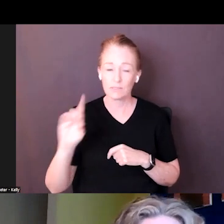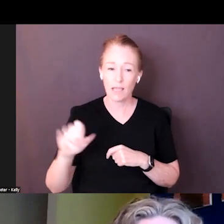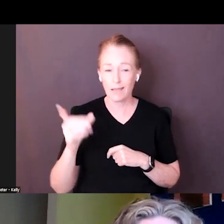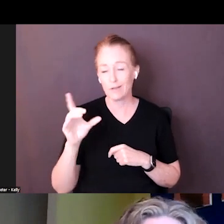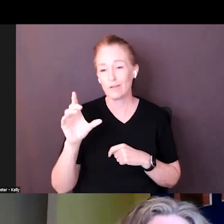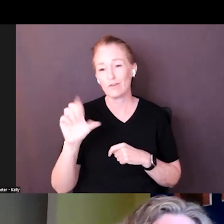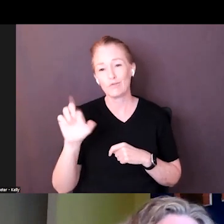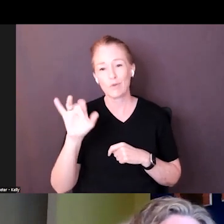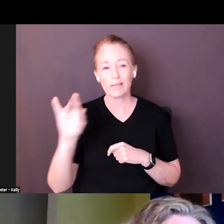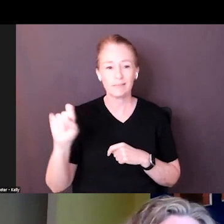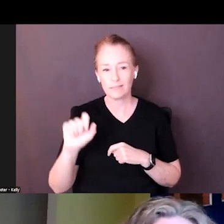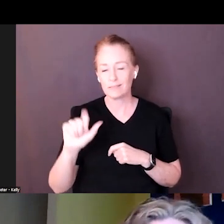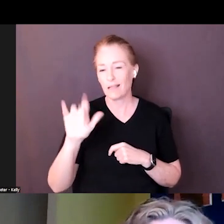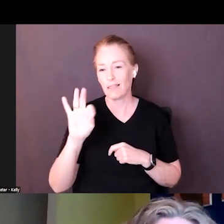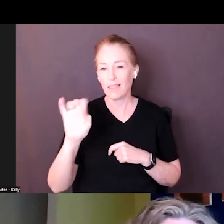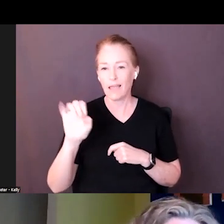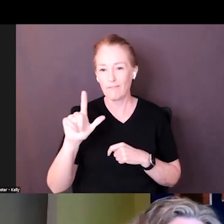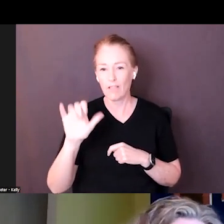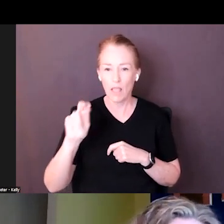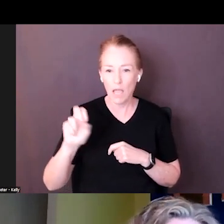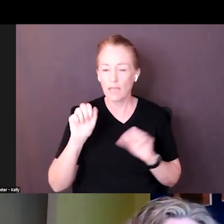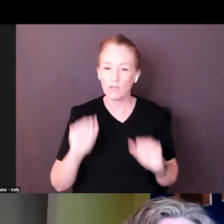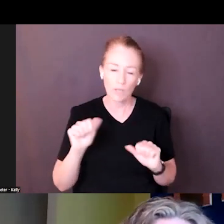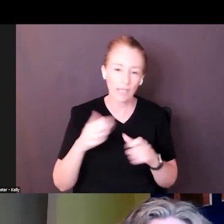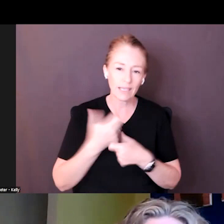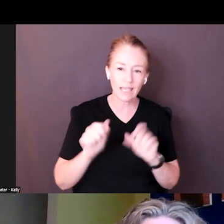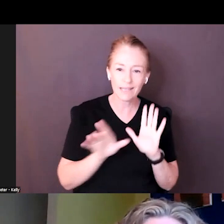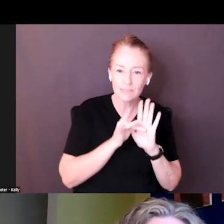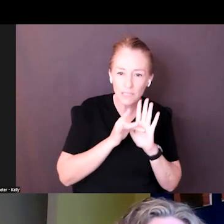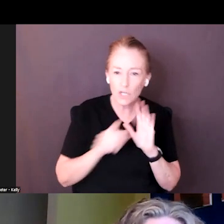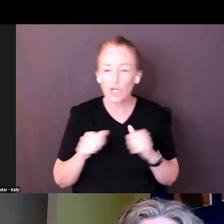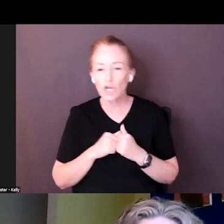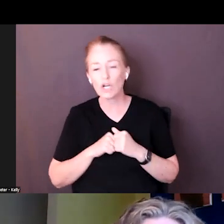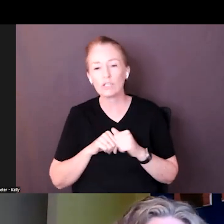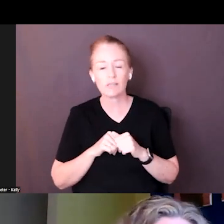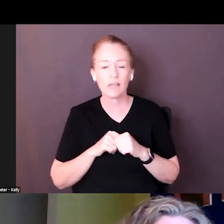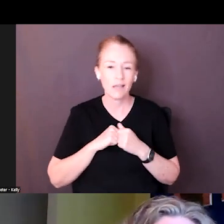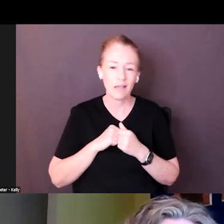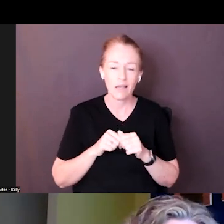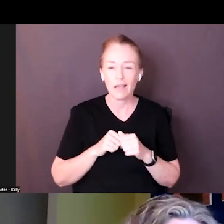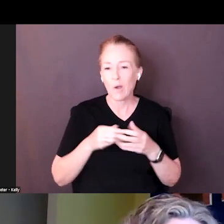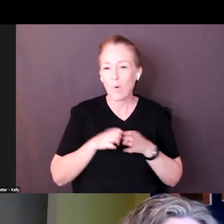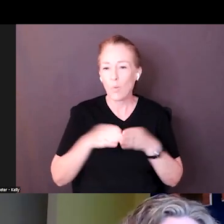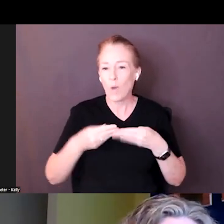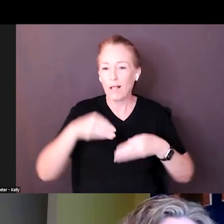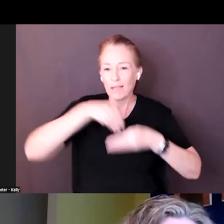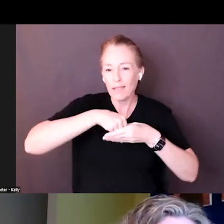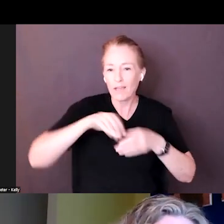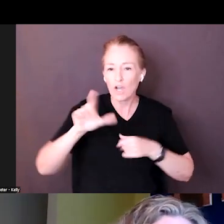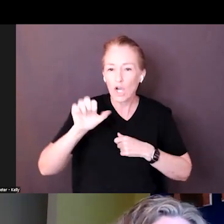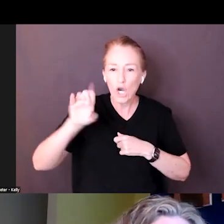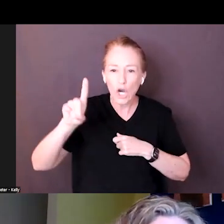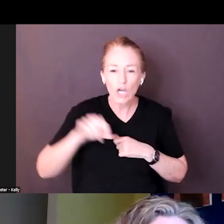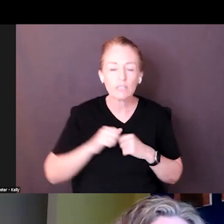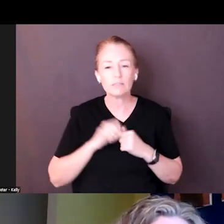get stickers and safety plan pads and wallet cards, and there are Spanish options. So